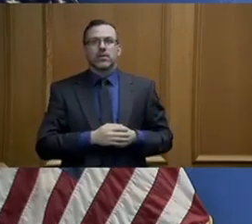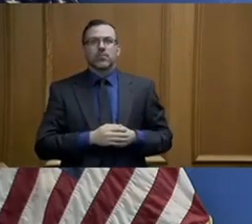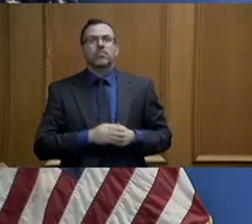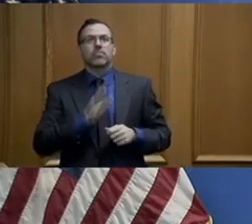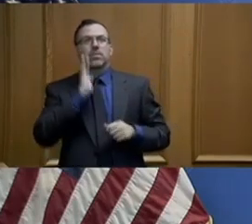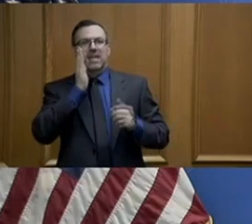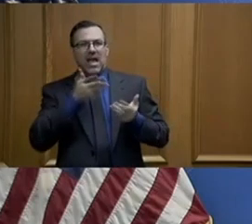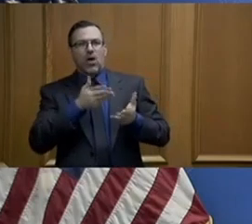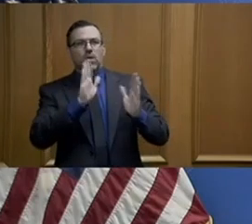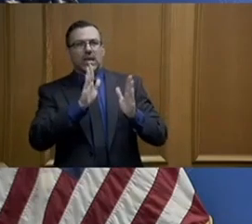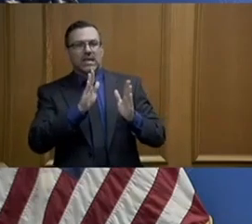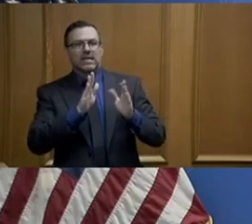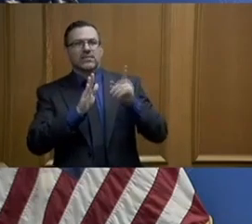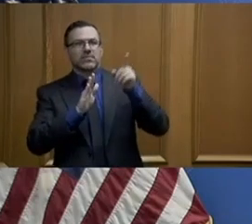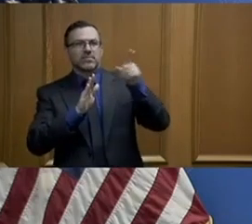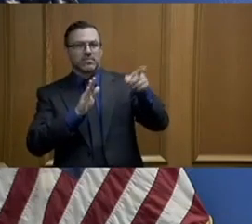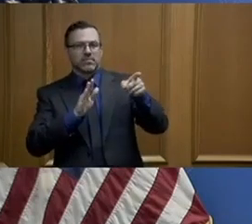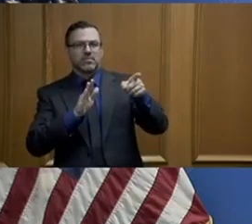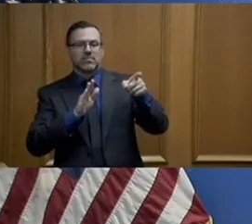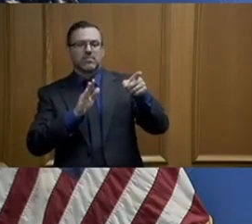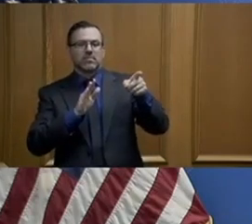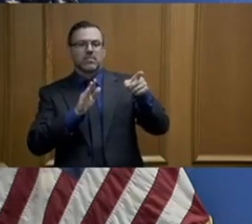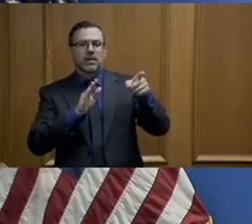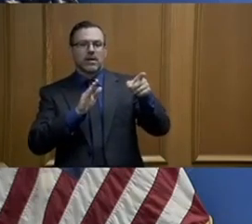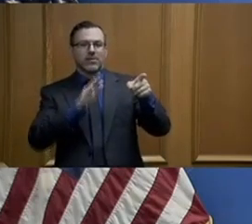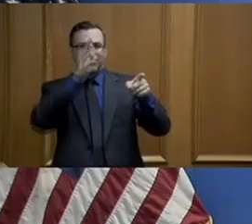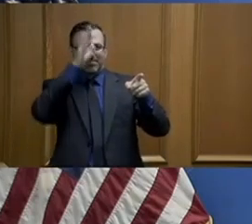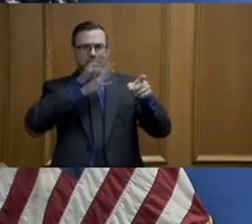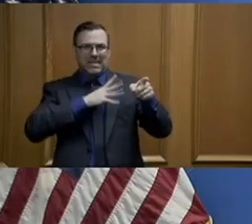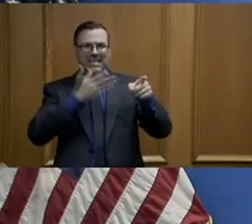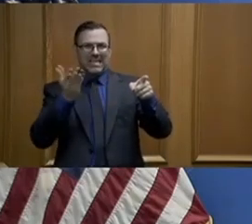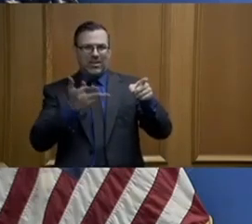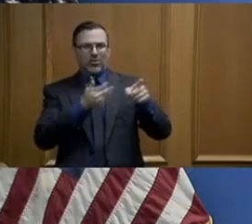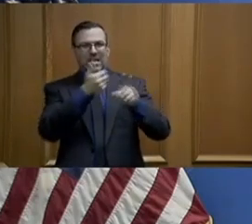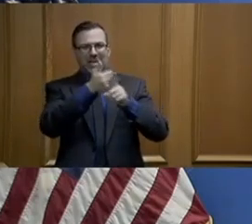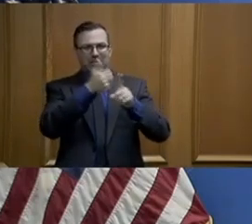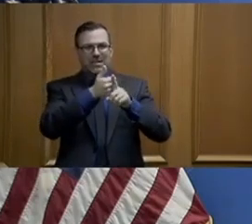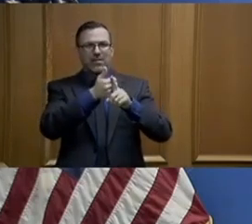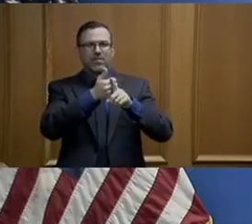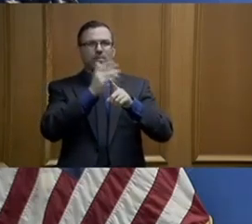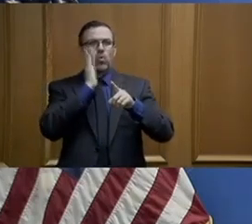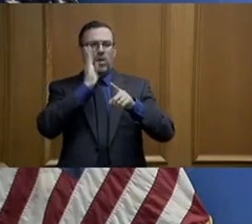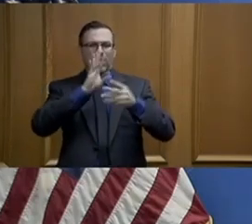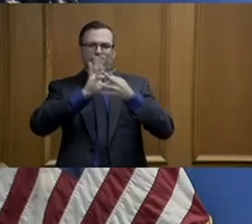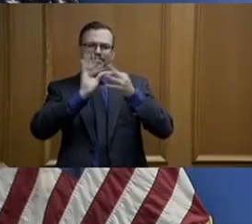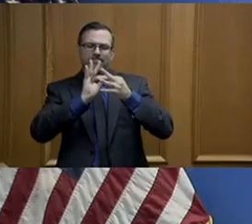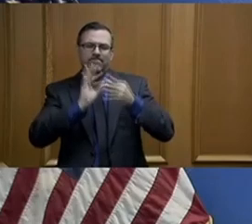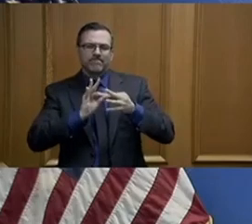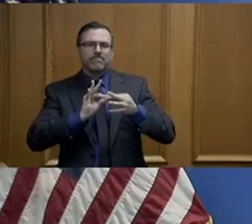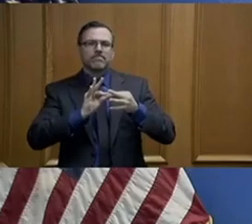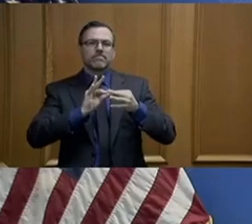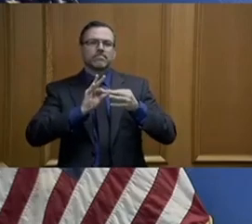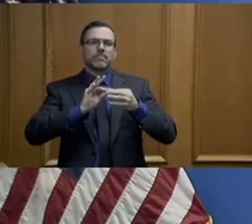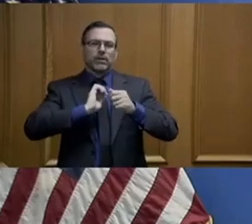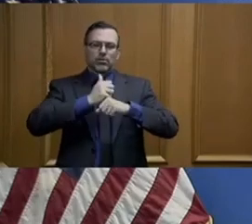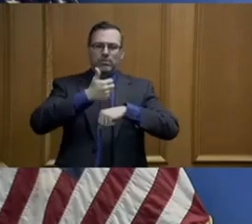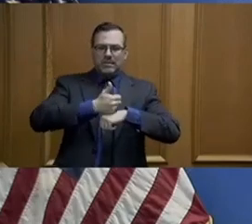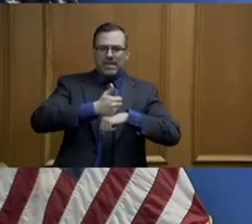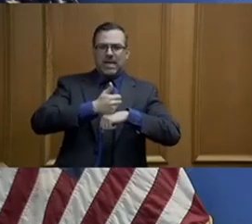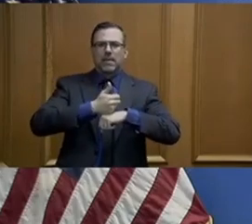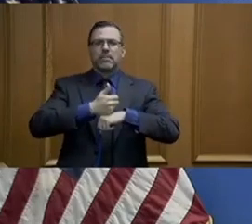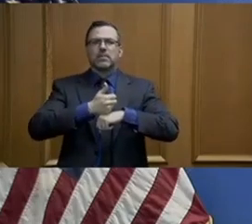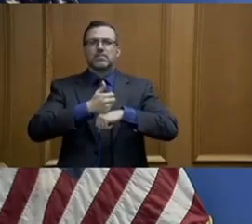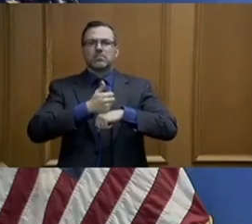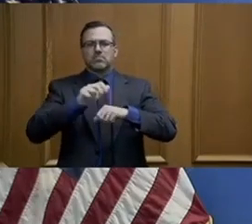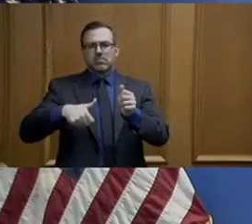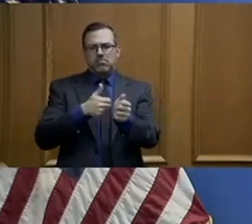Unified Command Group, talk about our plans to provide alternative sites across the state and to prepare for those when